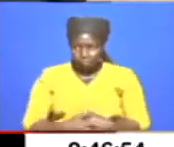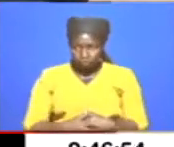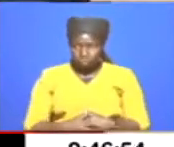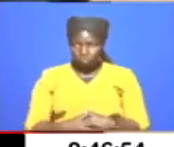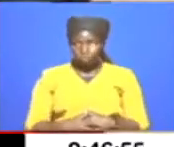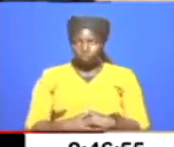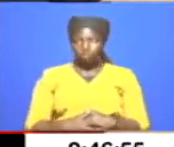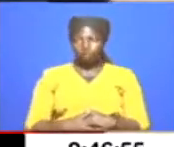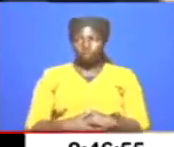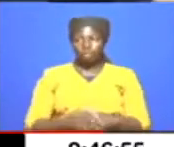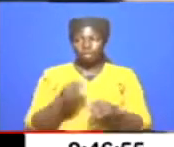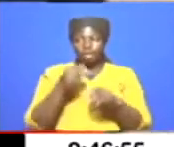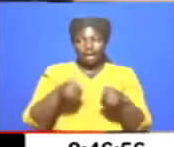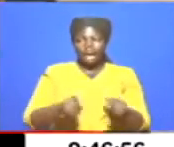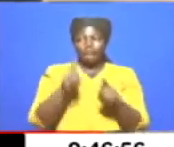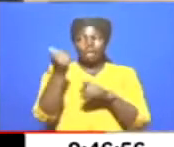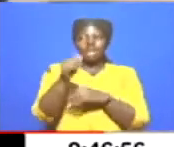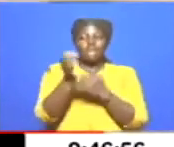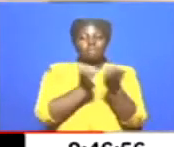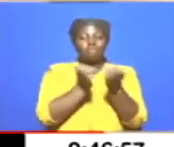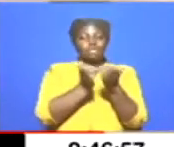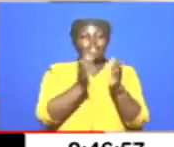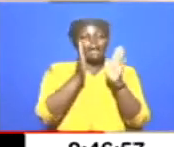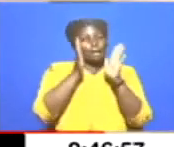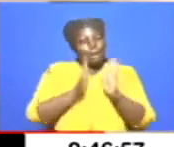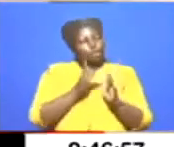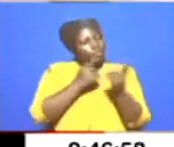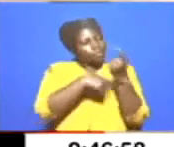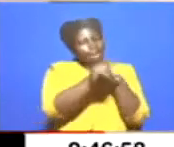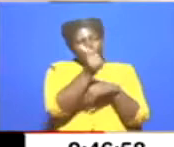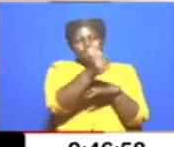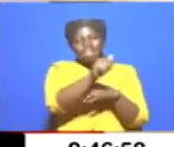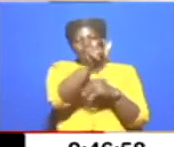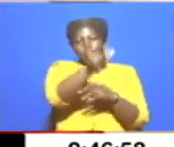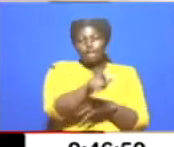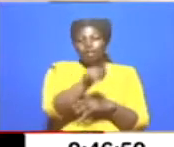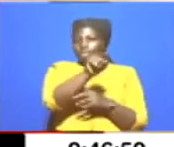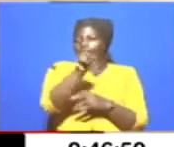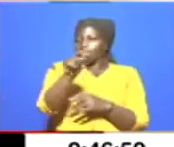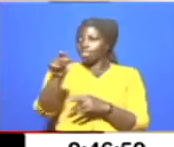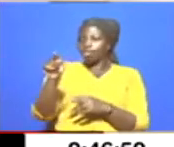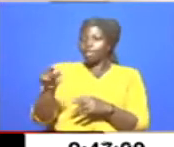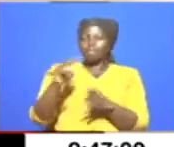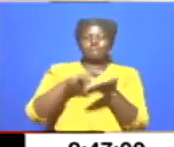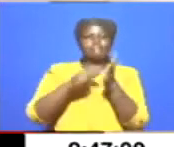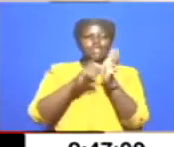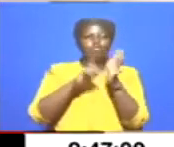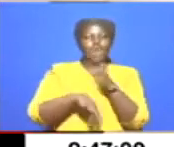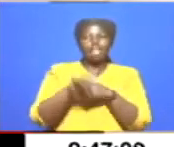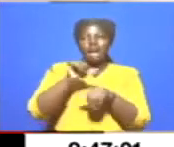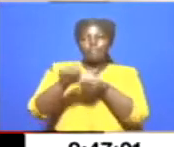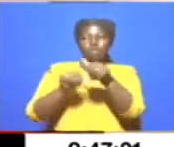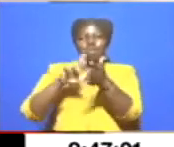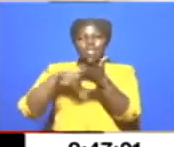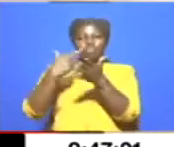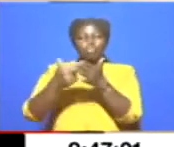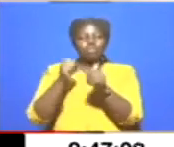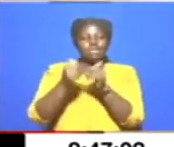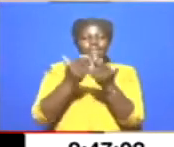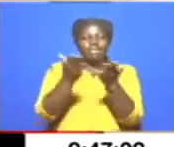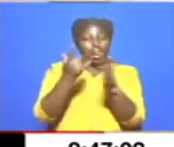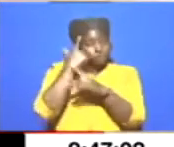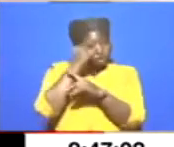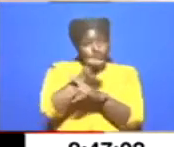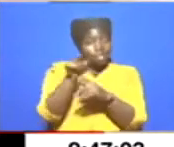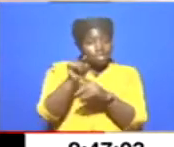business person to sell to anybody in those. What does that mean in terms of your resources available to you, and what could that mean in terms of